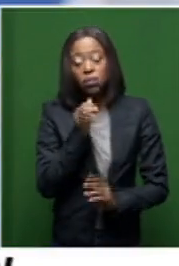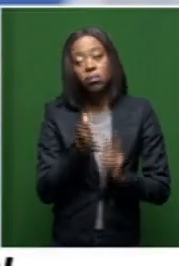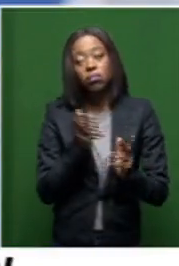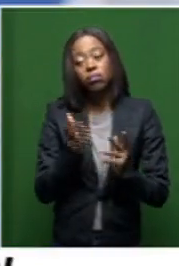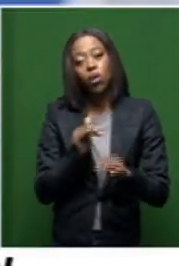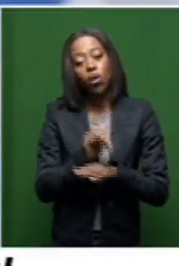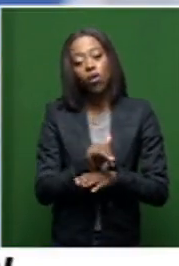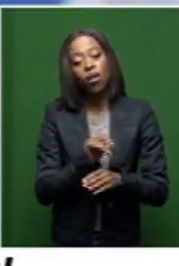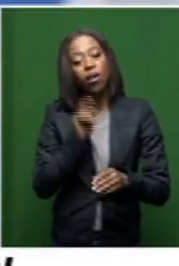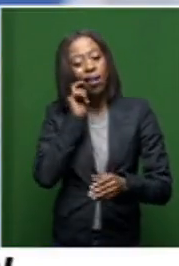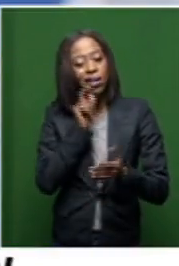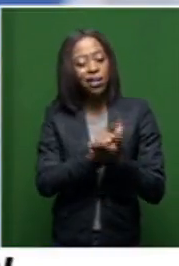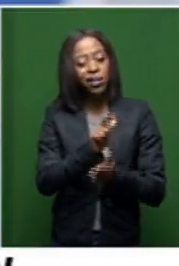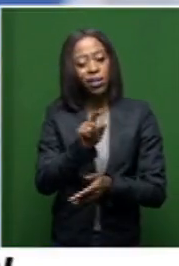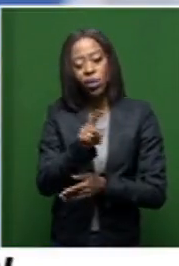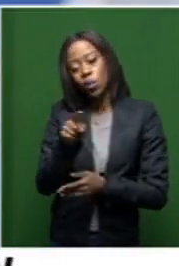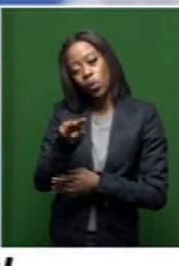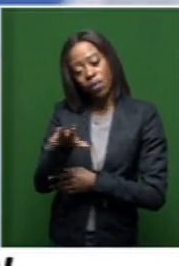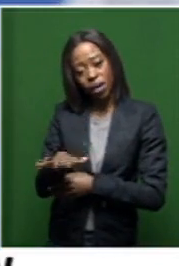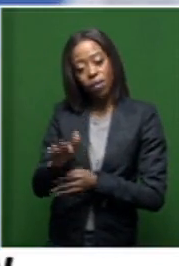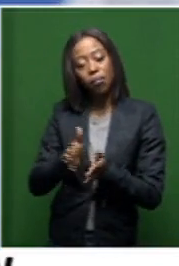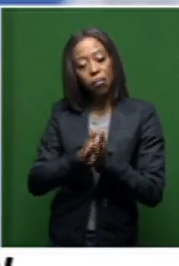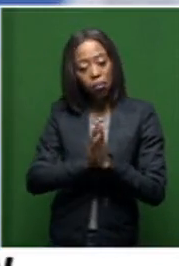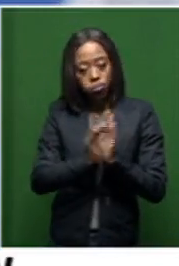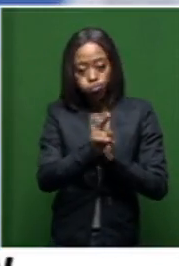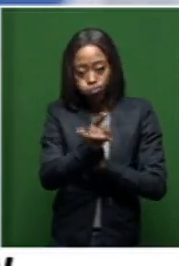of 17, 25, we